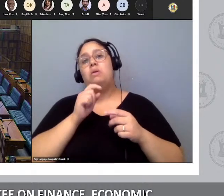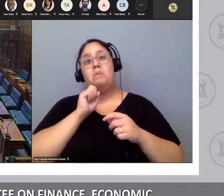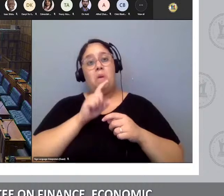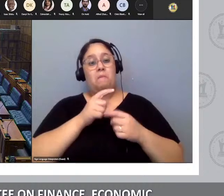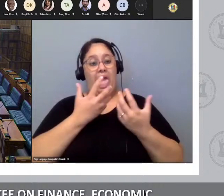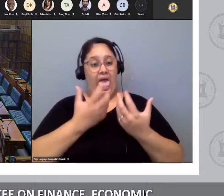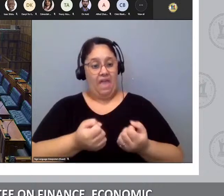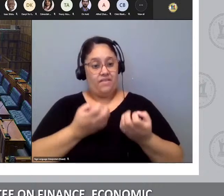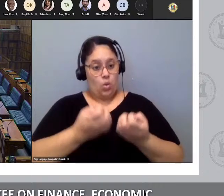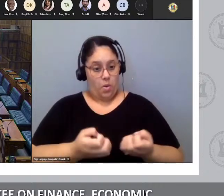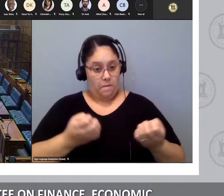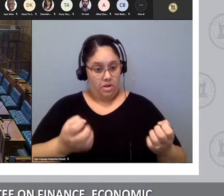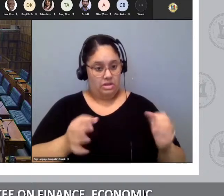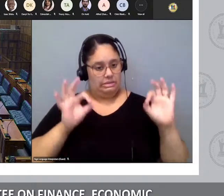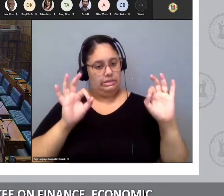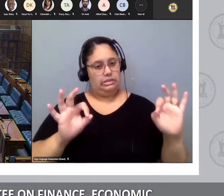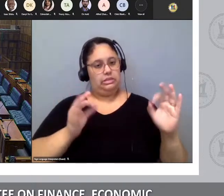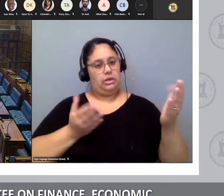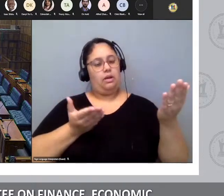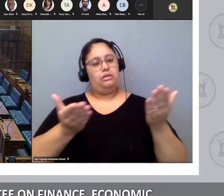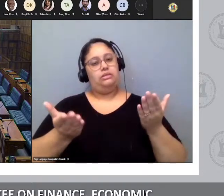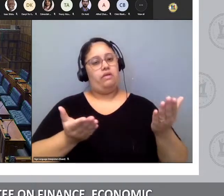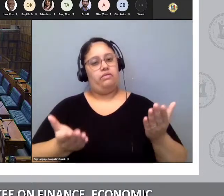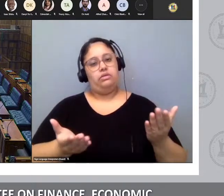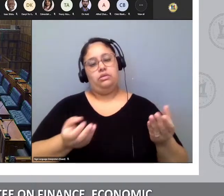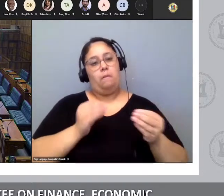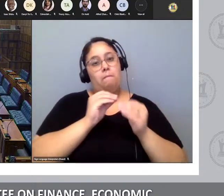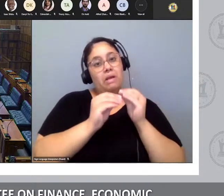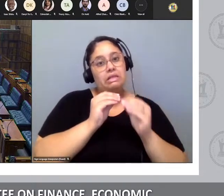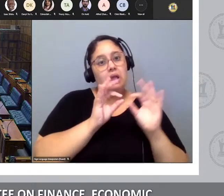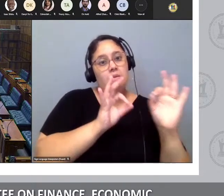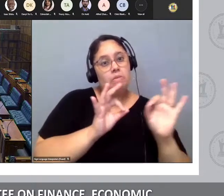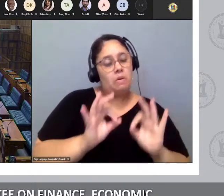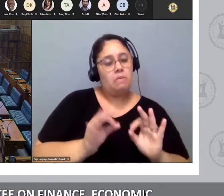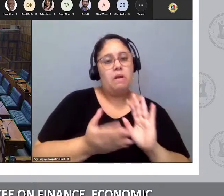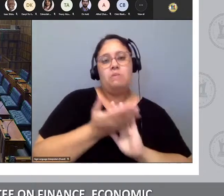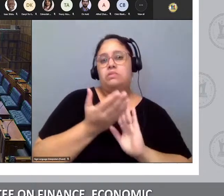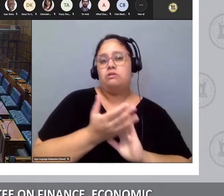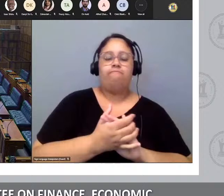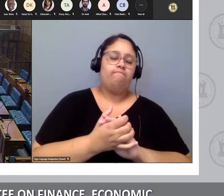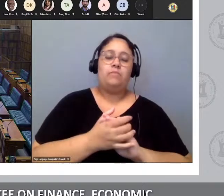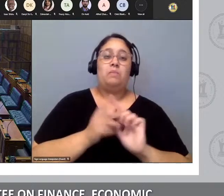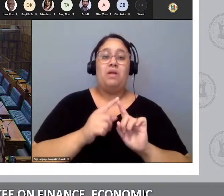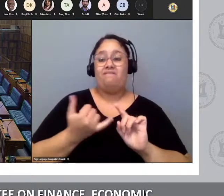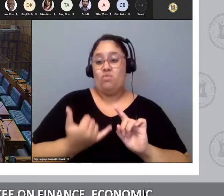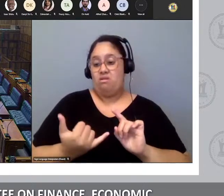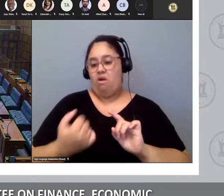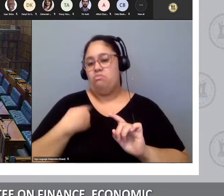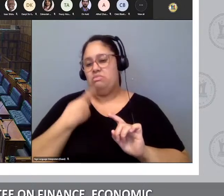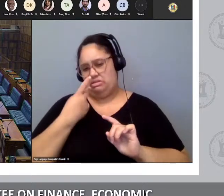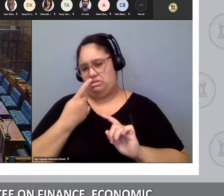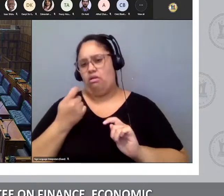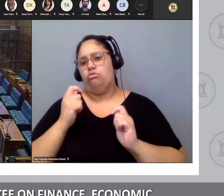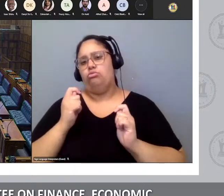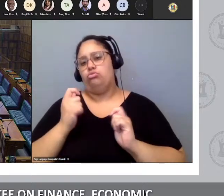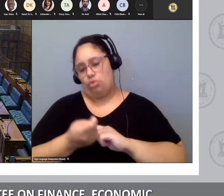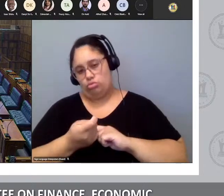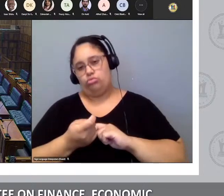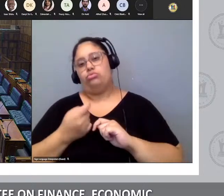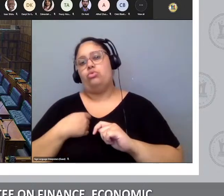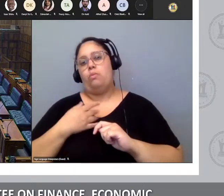equipment that they had in a proper fashion but that I must admit that has changed so we are looking forward